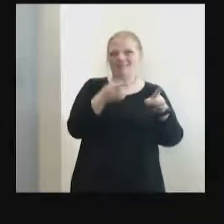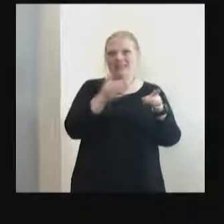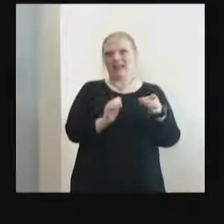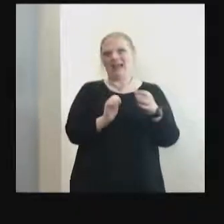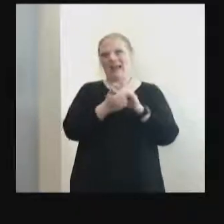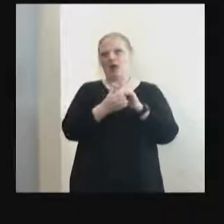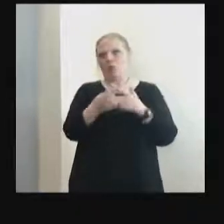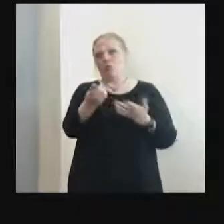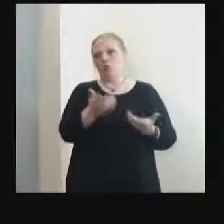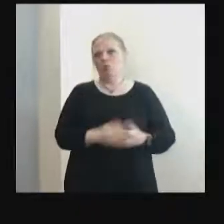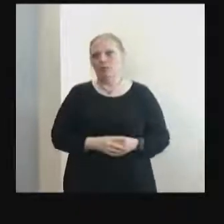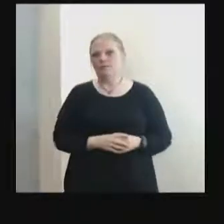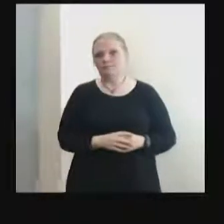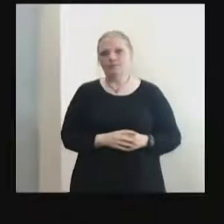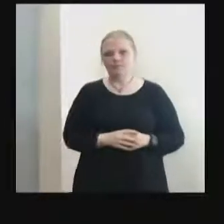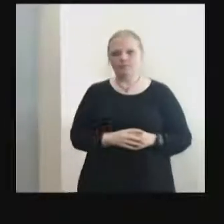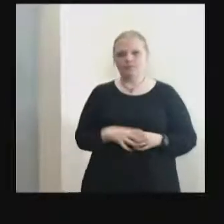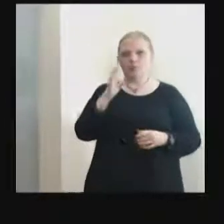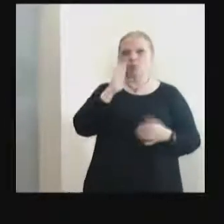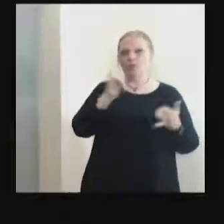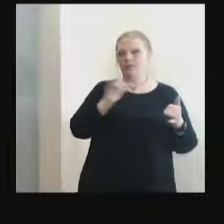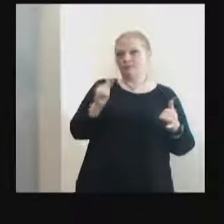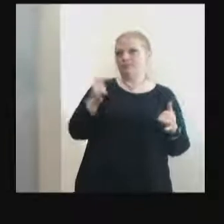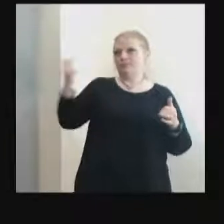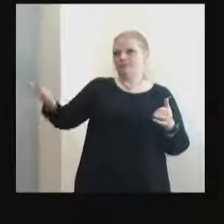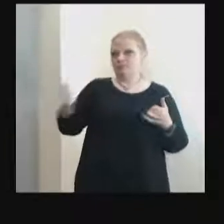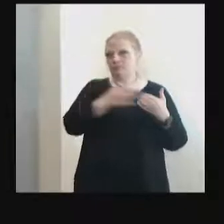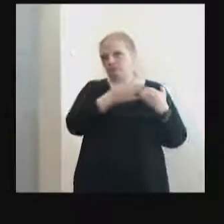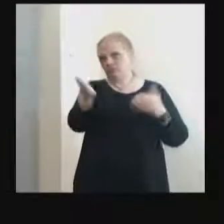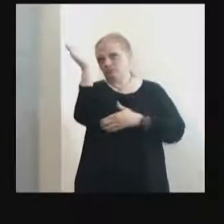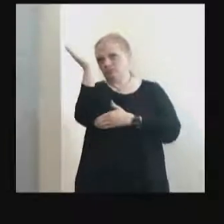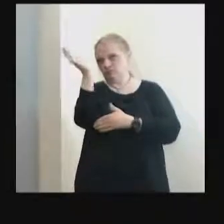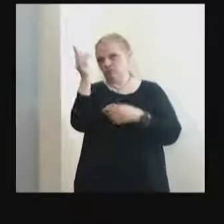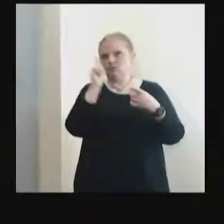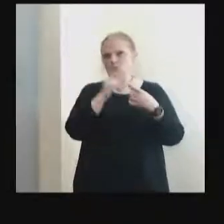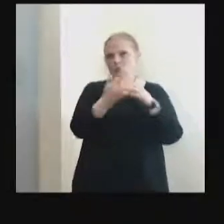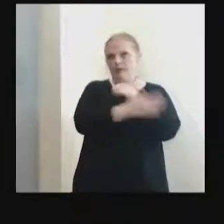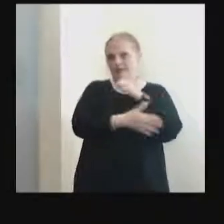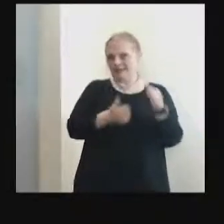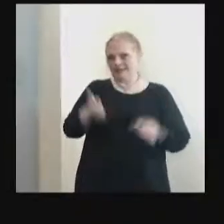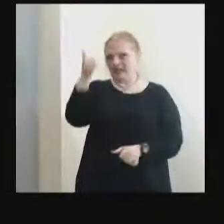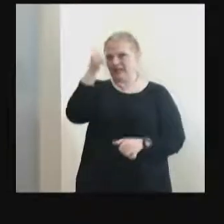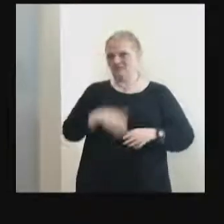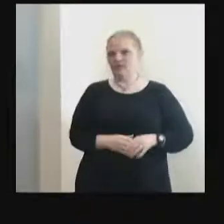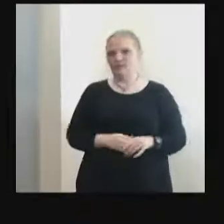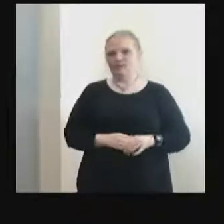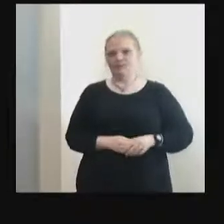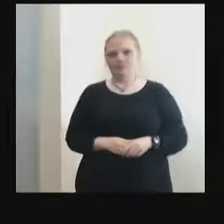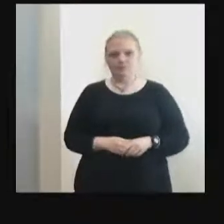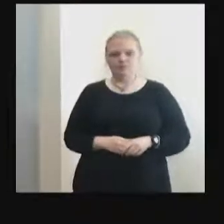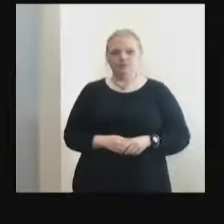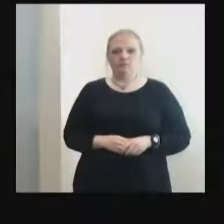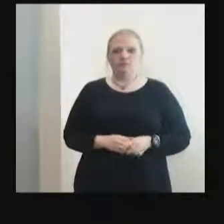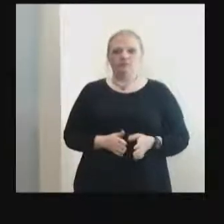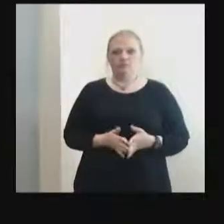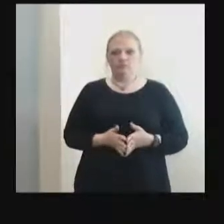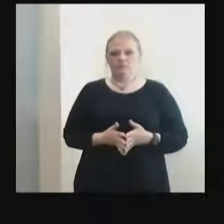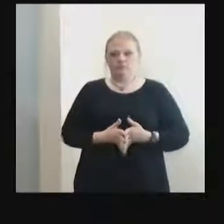we're going to be doing that. So I'm going to turn over the rest of the presentation to the county executive.